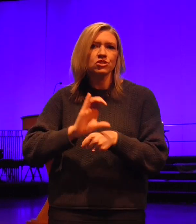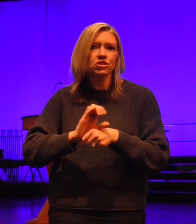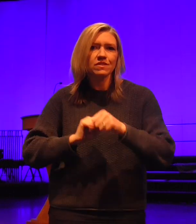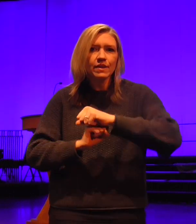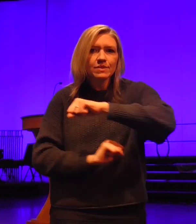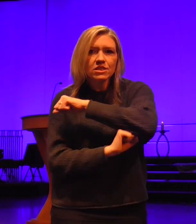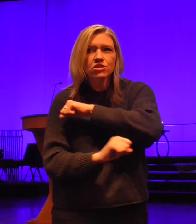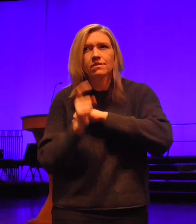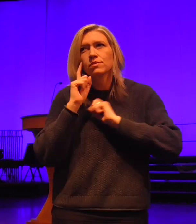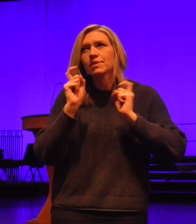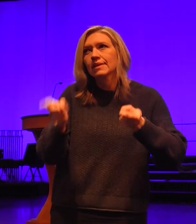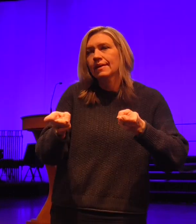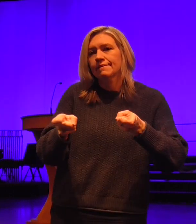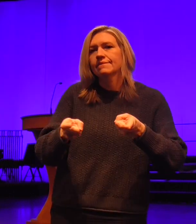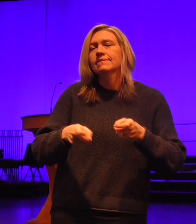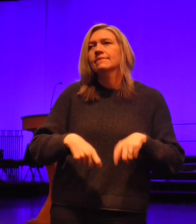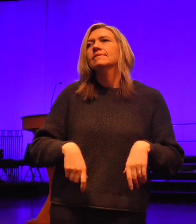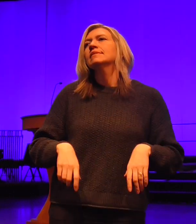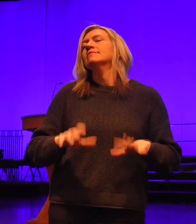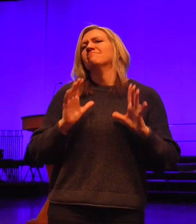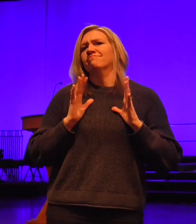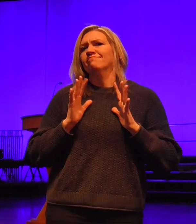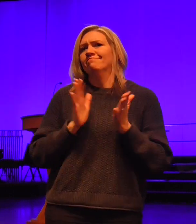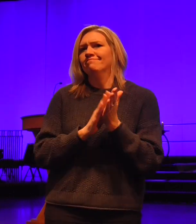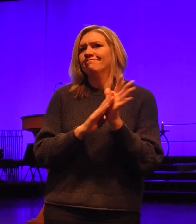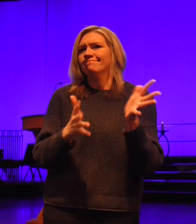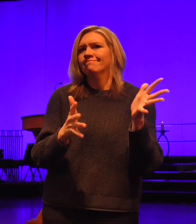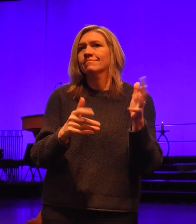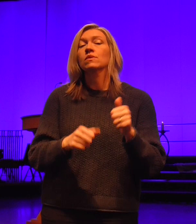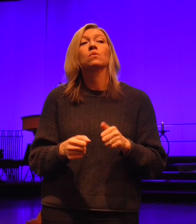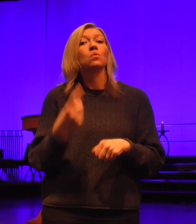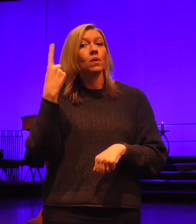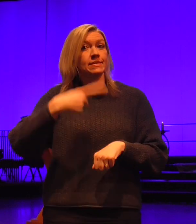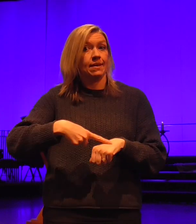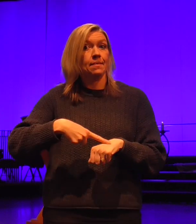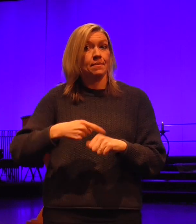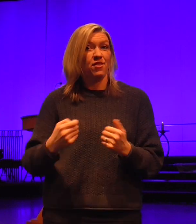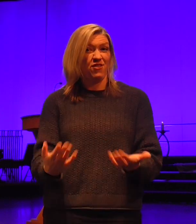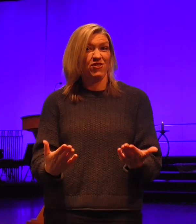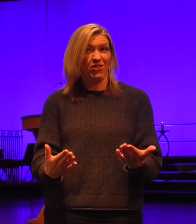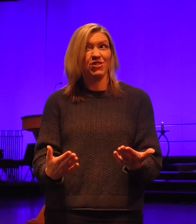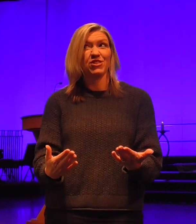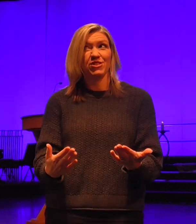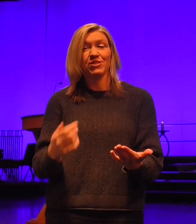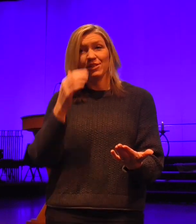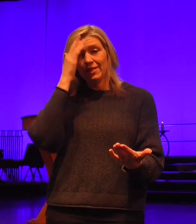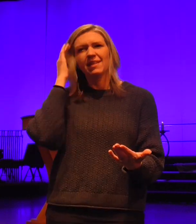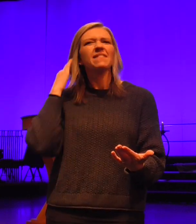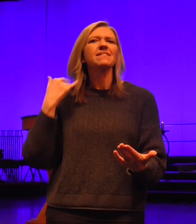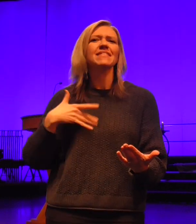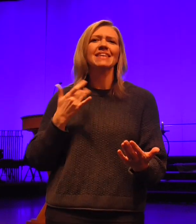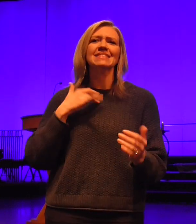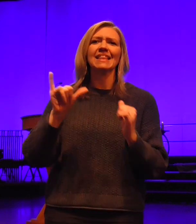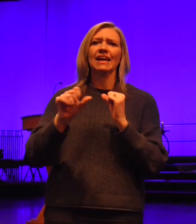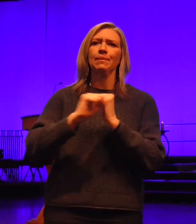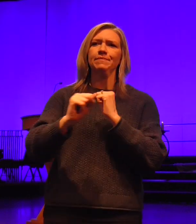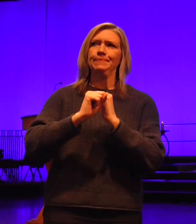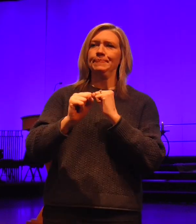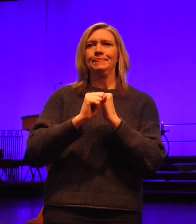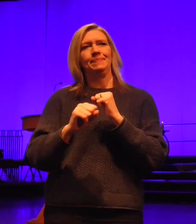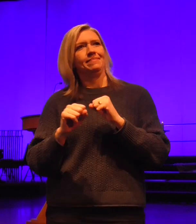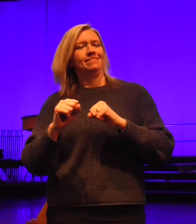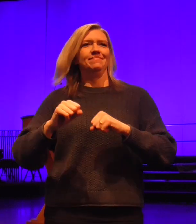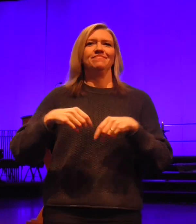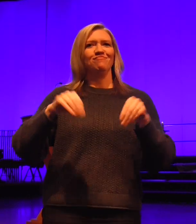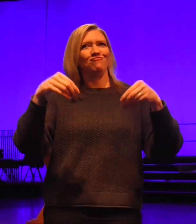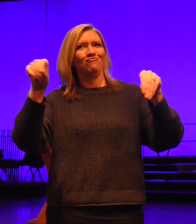gift. And I just want to say that this is a one-time offer. You know, this is an infomercial. One-time offer